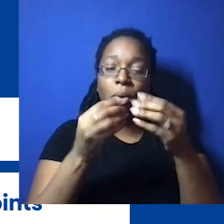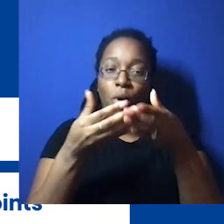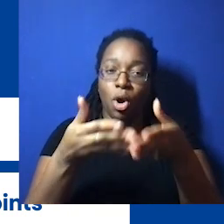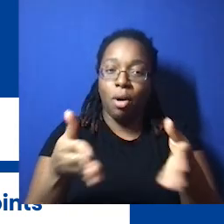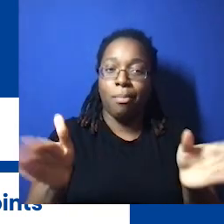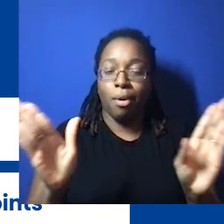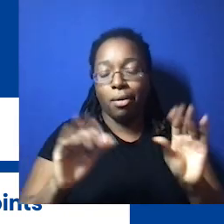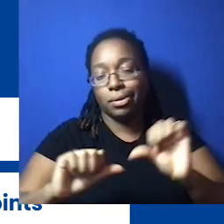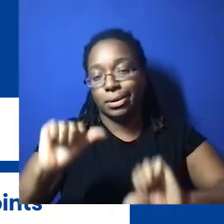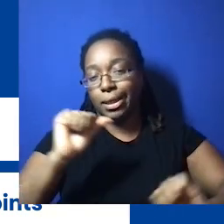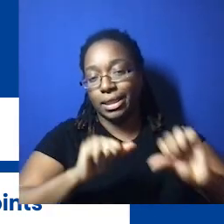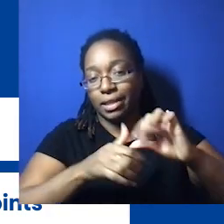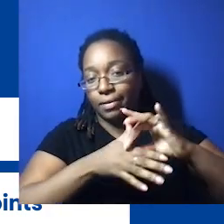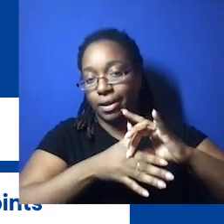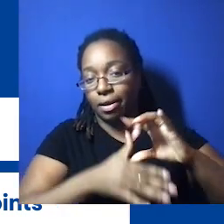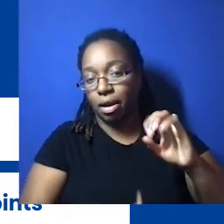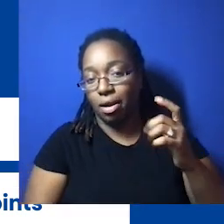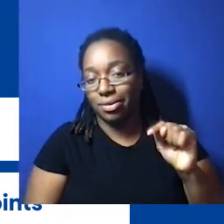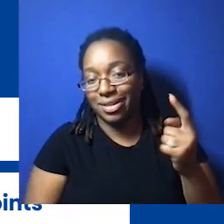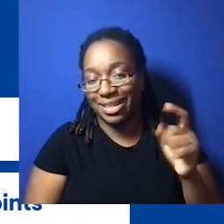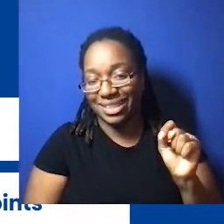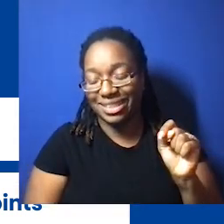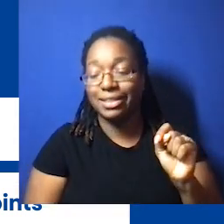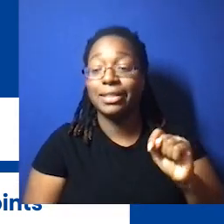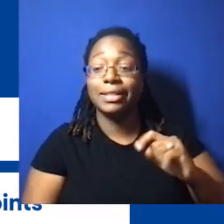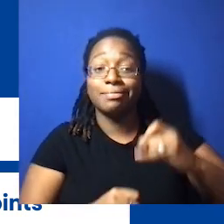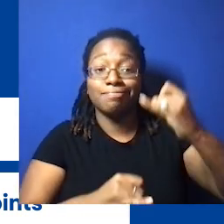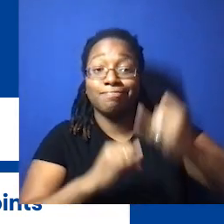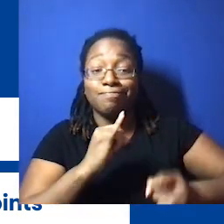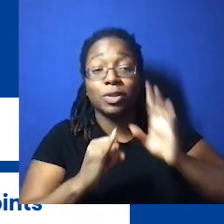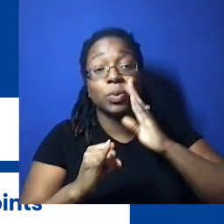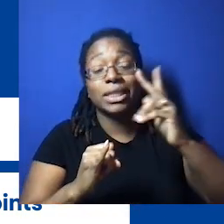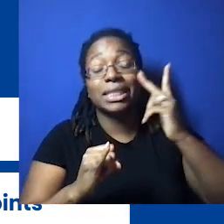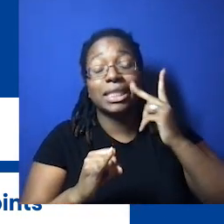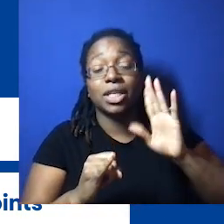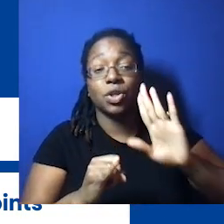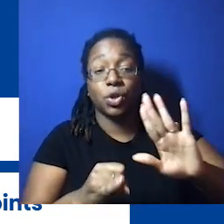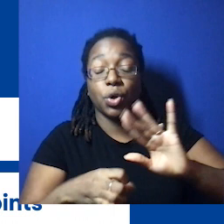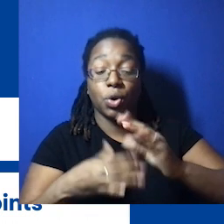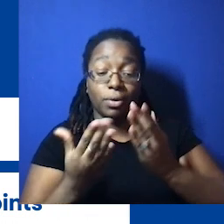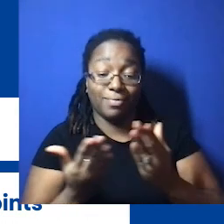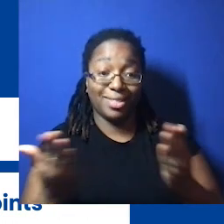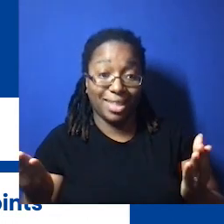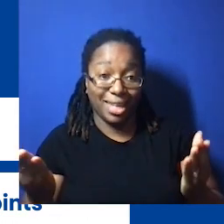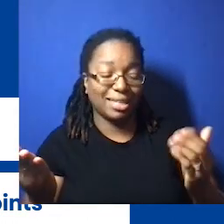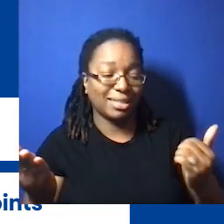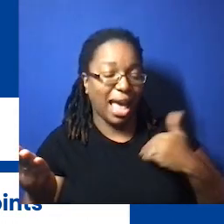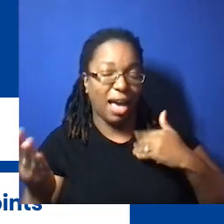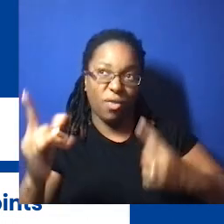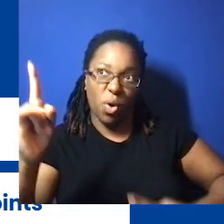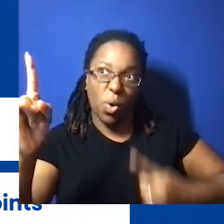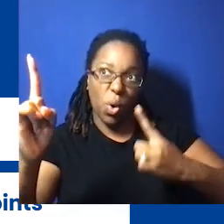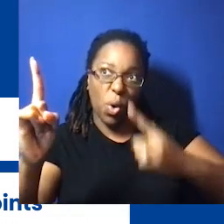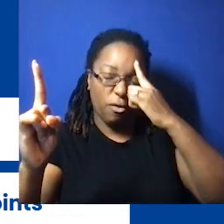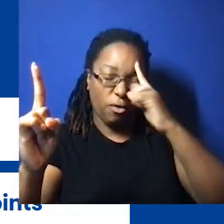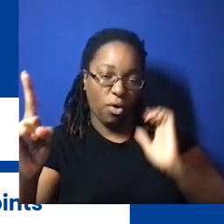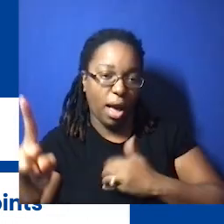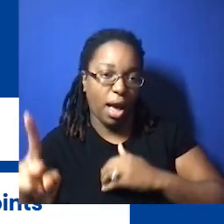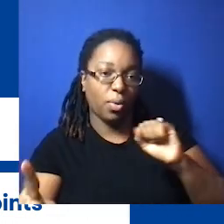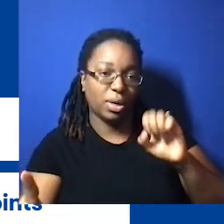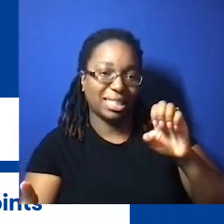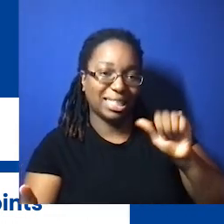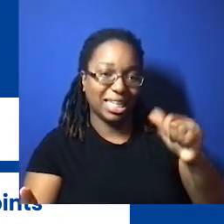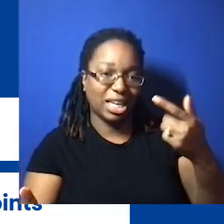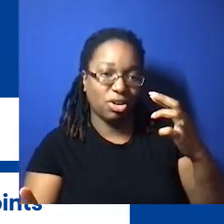contexts. And then finally, we're looking to make sure that you align your materials with the broader mission of the Sea Grant program and NOAA at